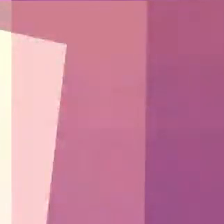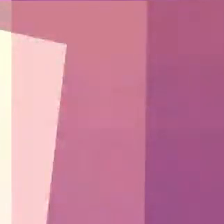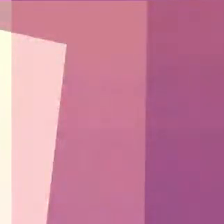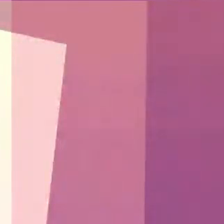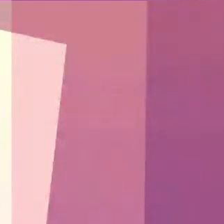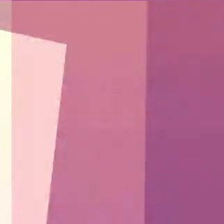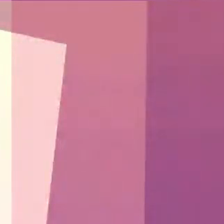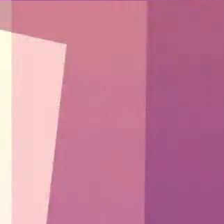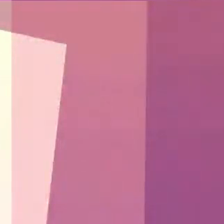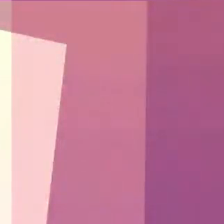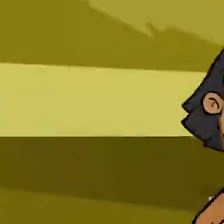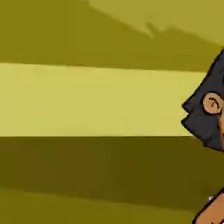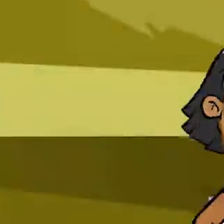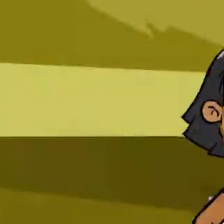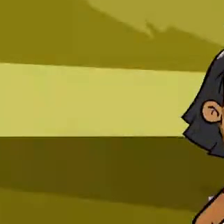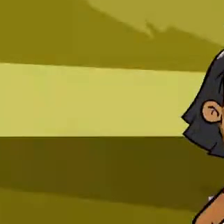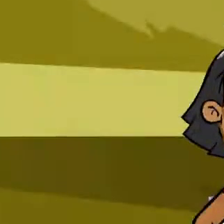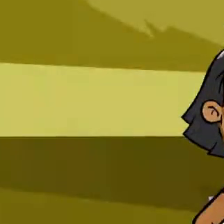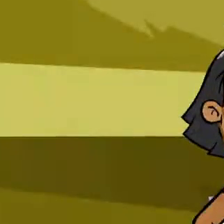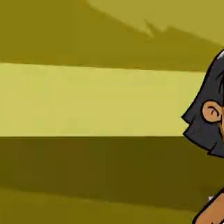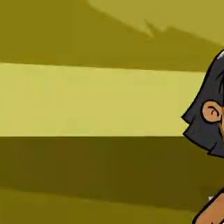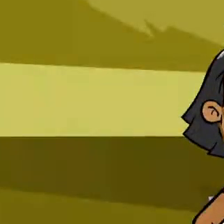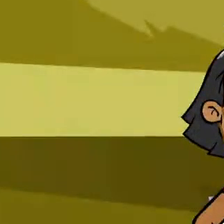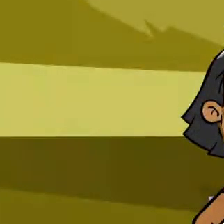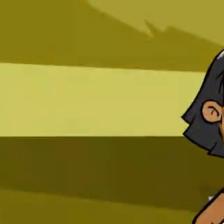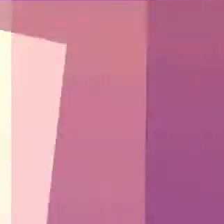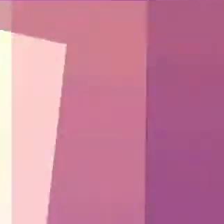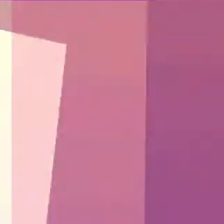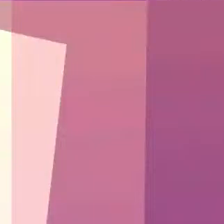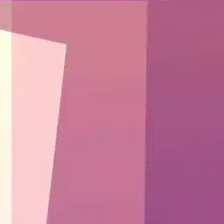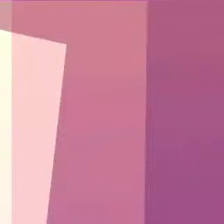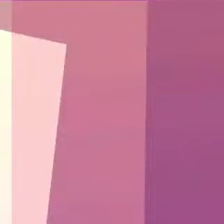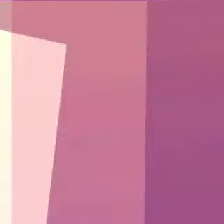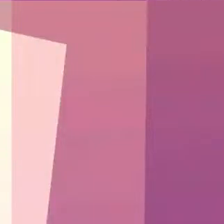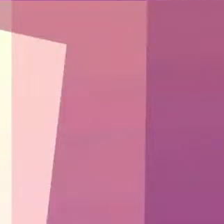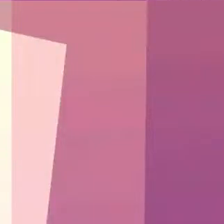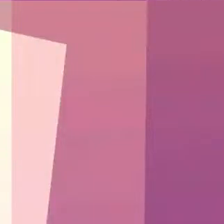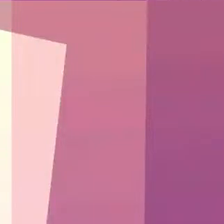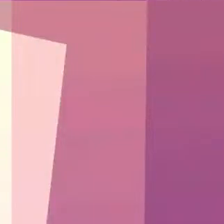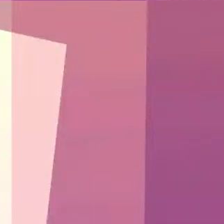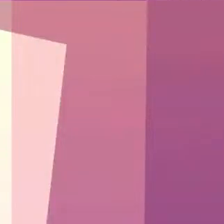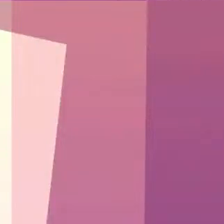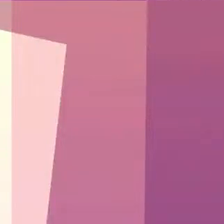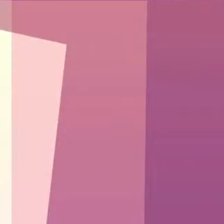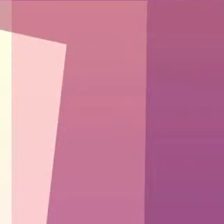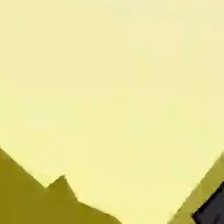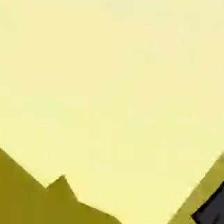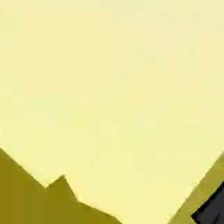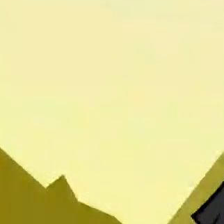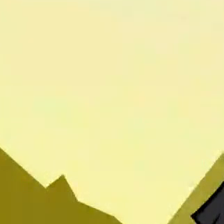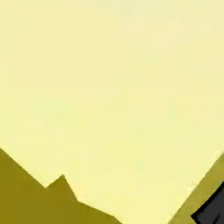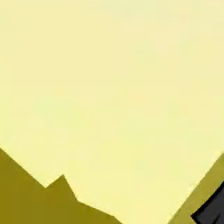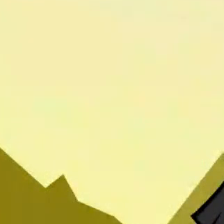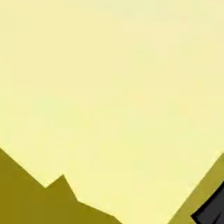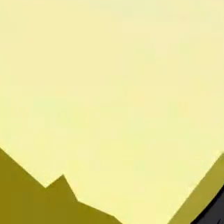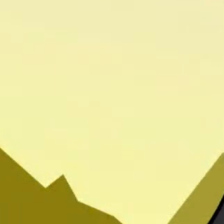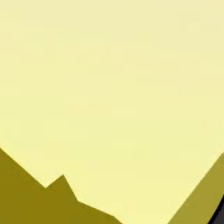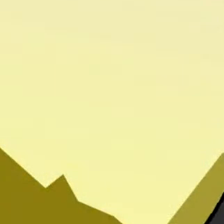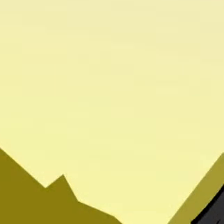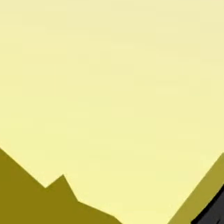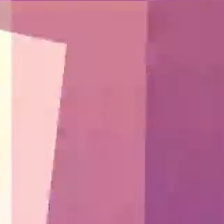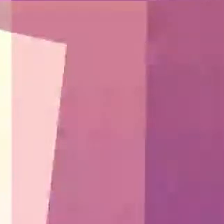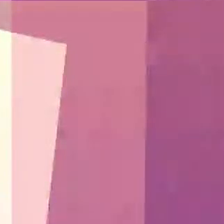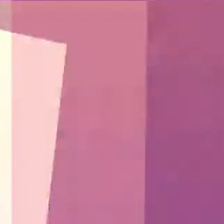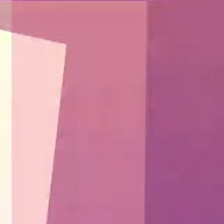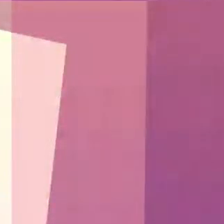You have to wear it properly, though, okay? It has to cover your nose and your mouth, and you wear it whenever you leave the house.